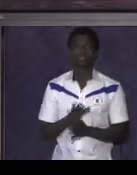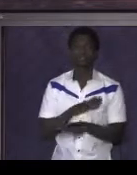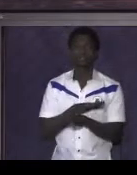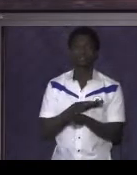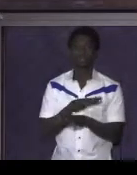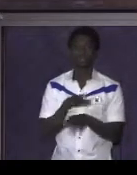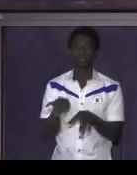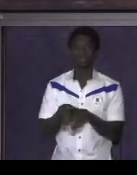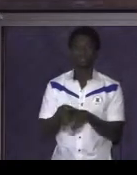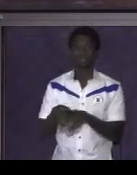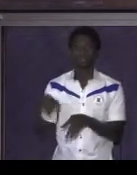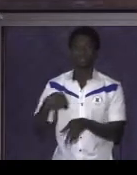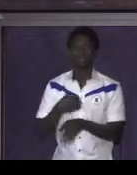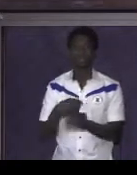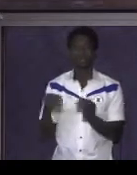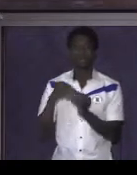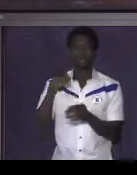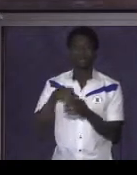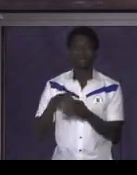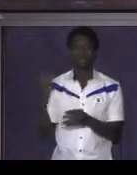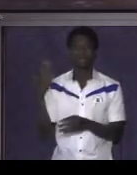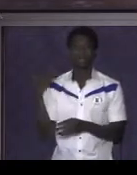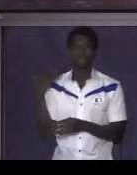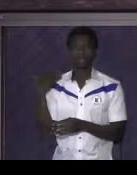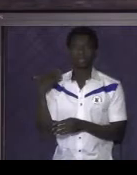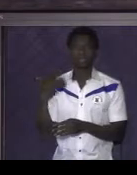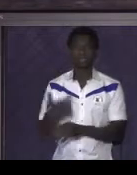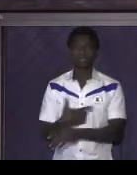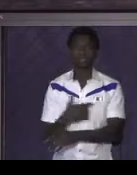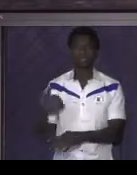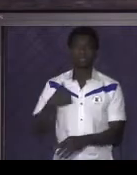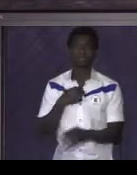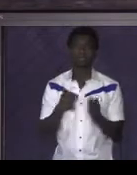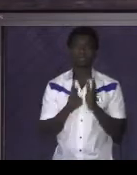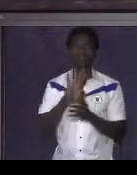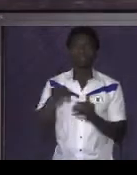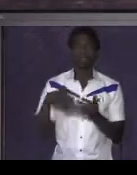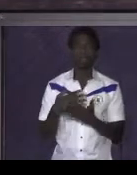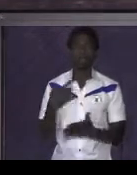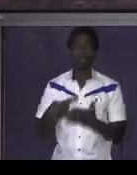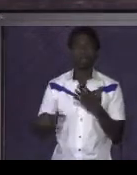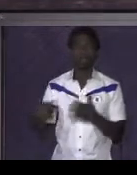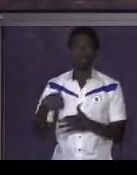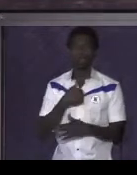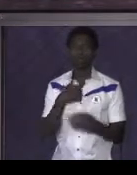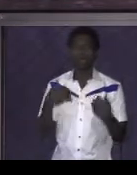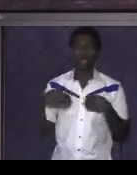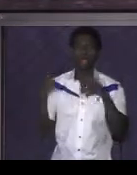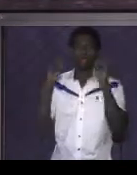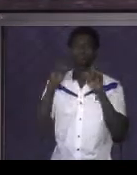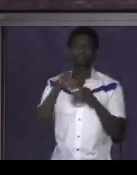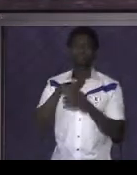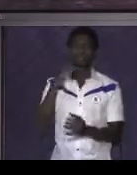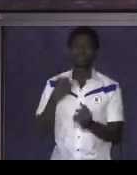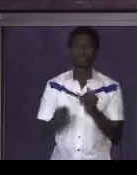Don't like we had in the last lesson, we revised all what we've taught in the last lesson in